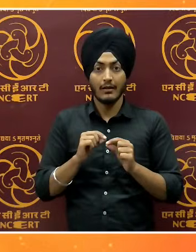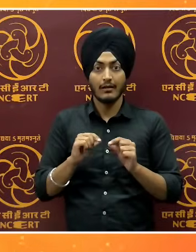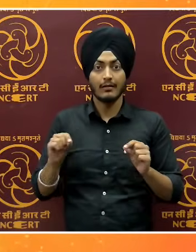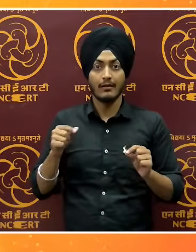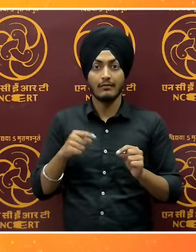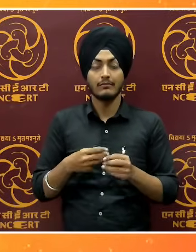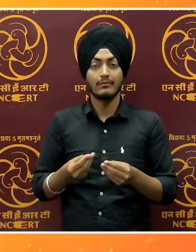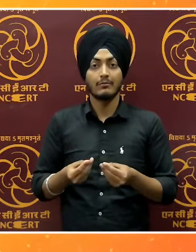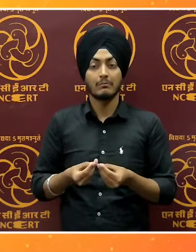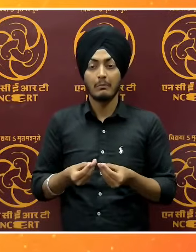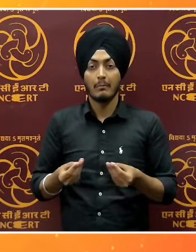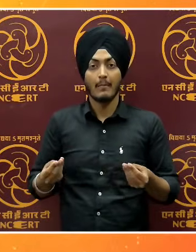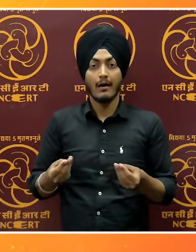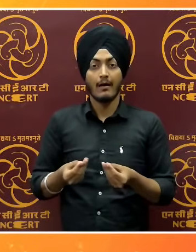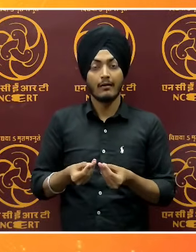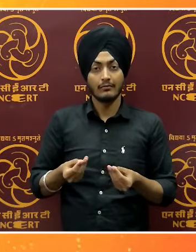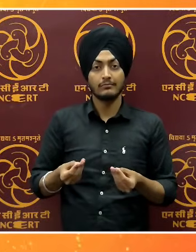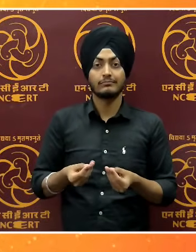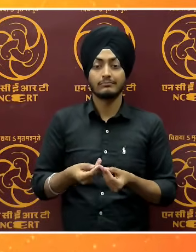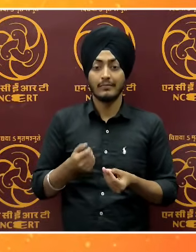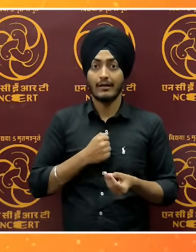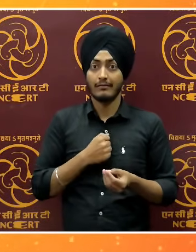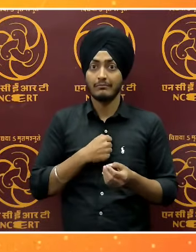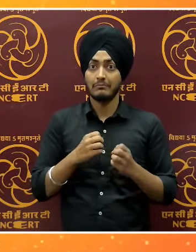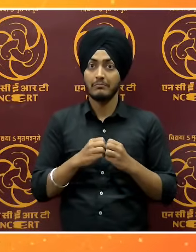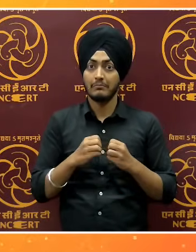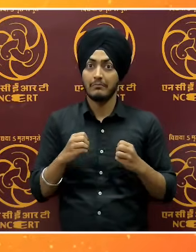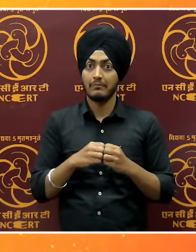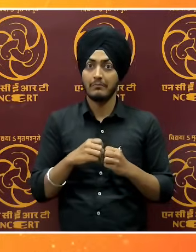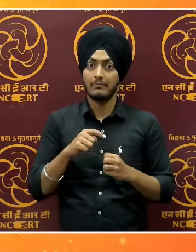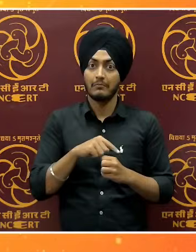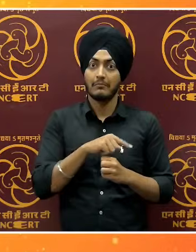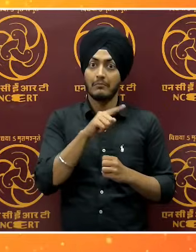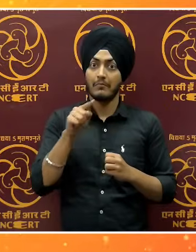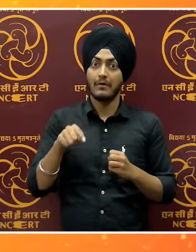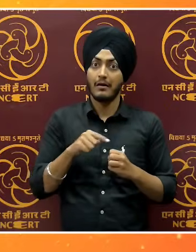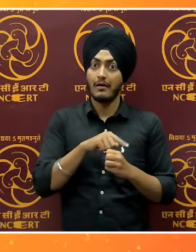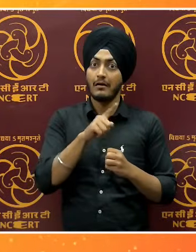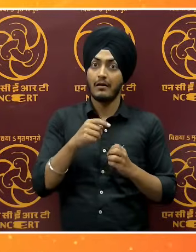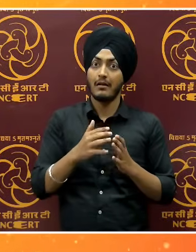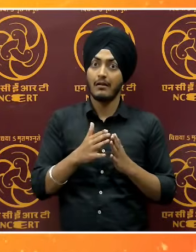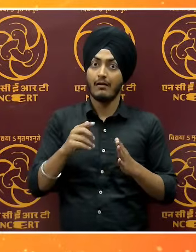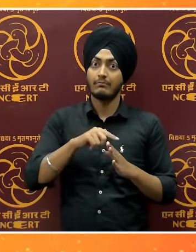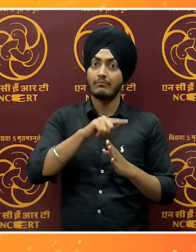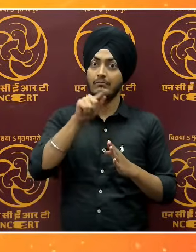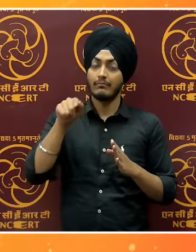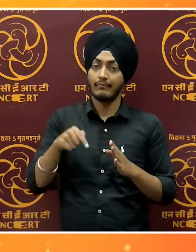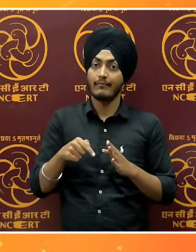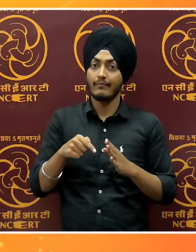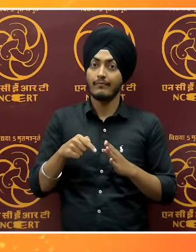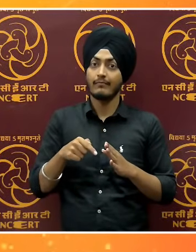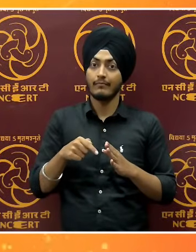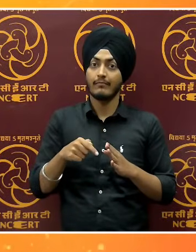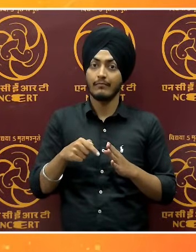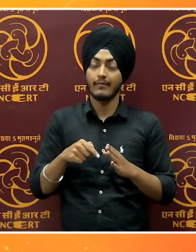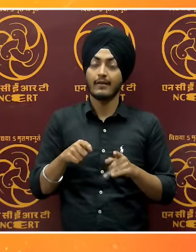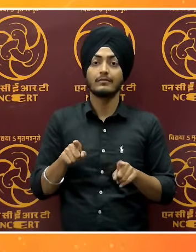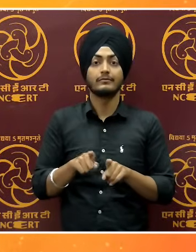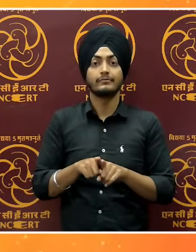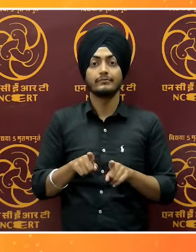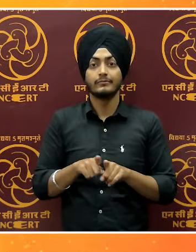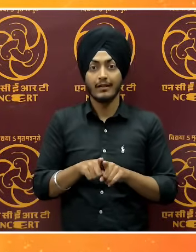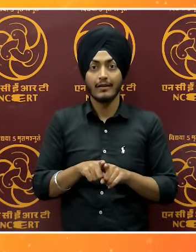each other, so the magnetic field is large. At the point B, the lines are